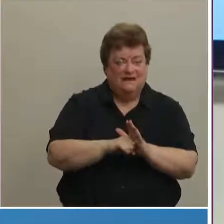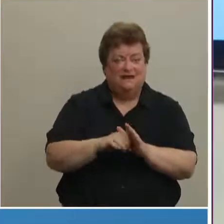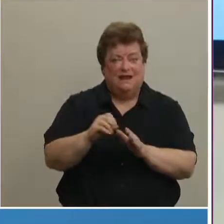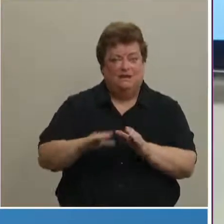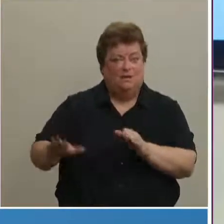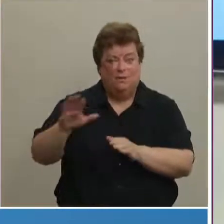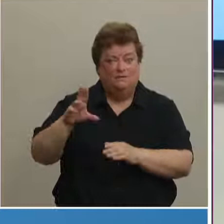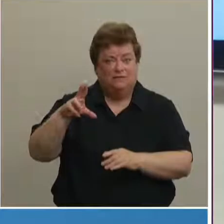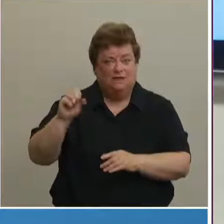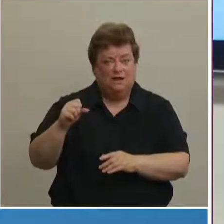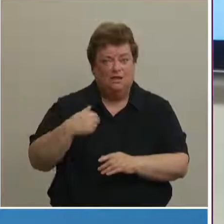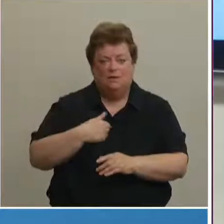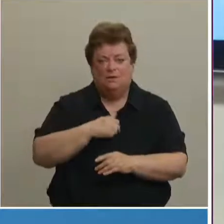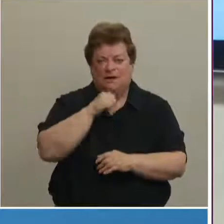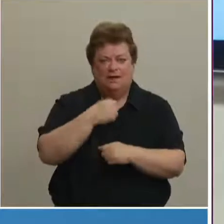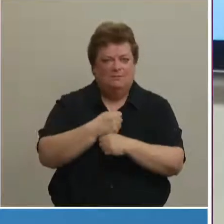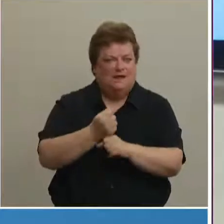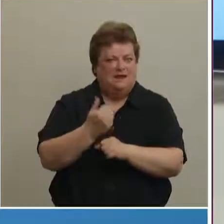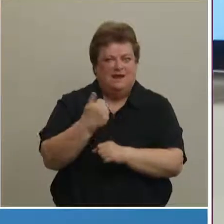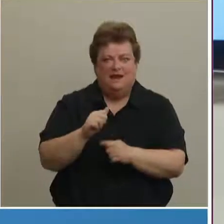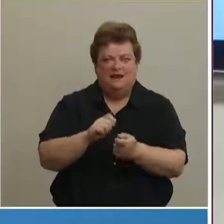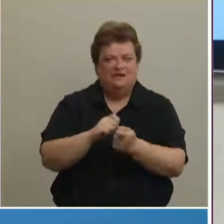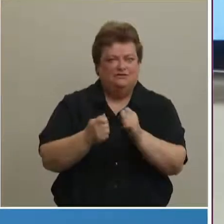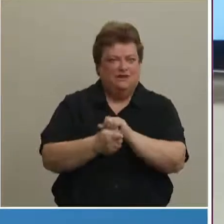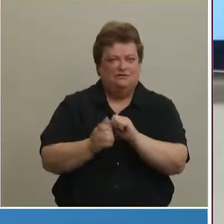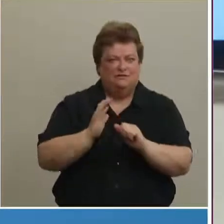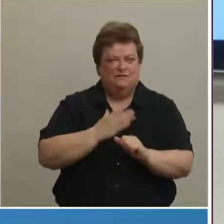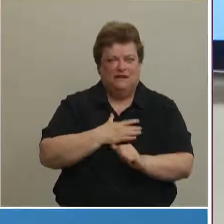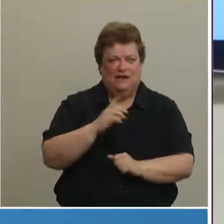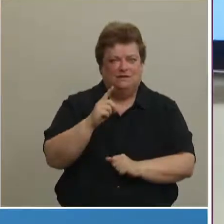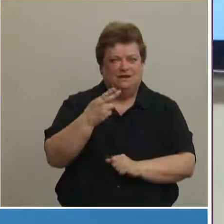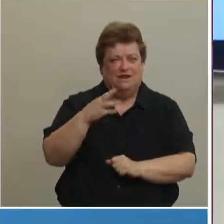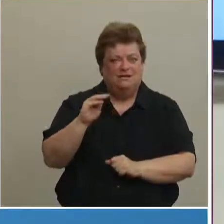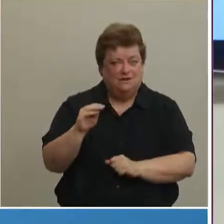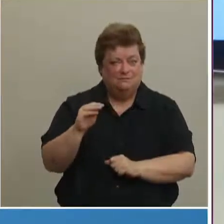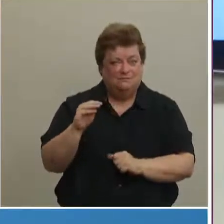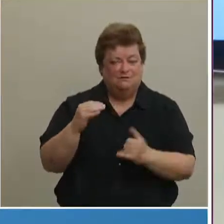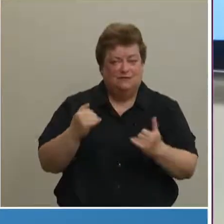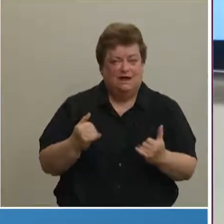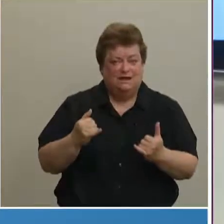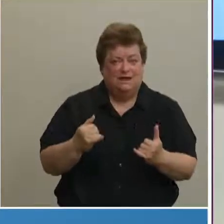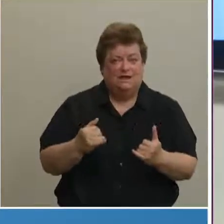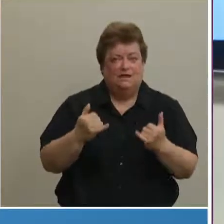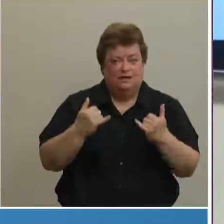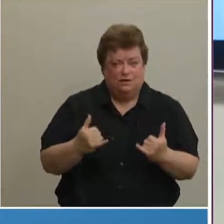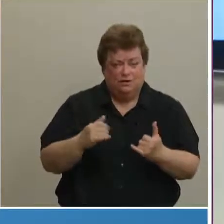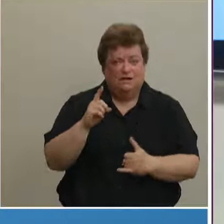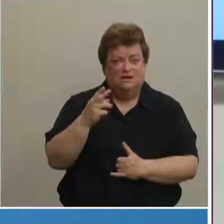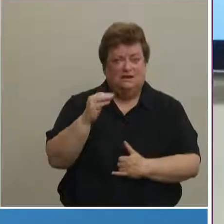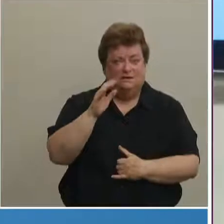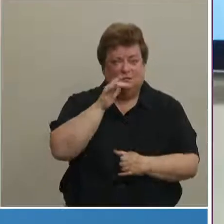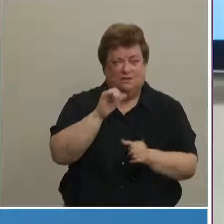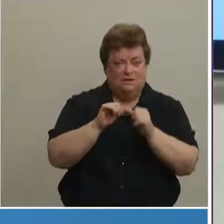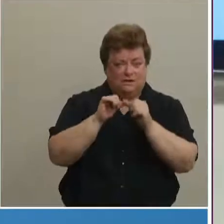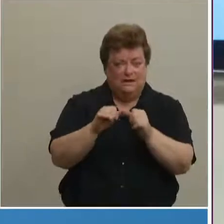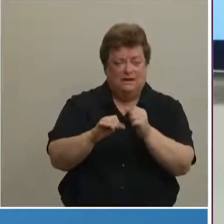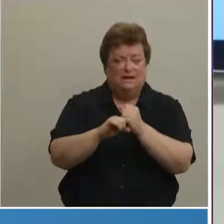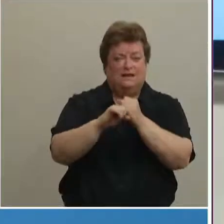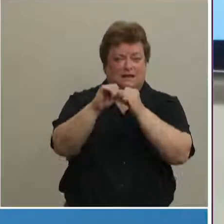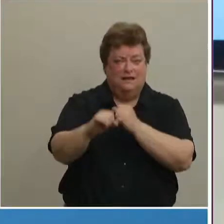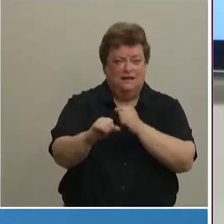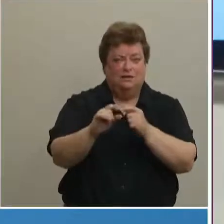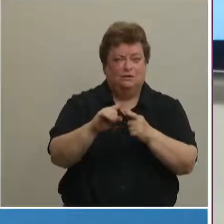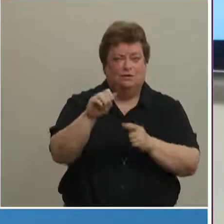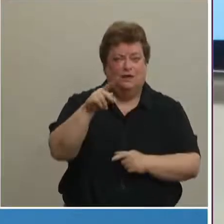making any changes in our directed health measure at this time. The current DHM will extend through April